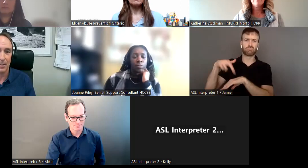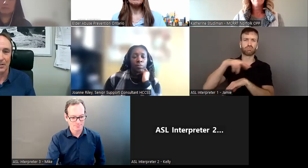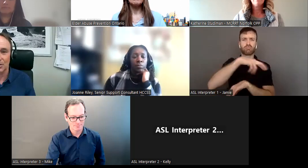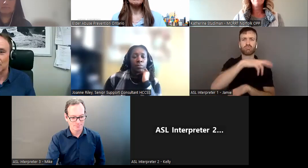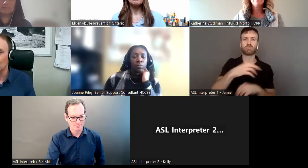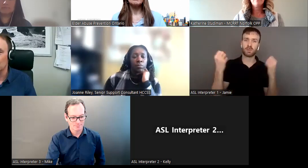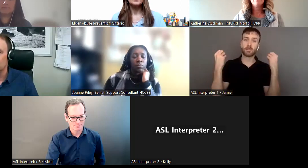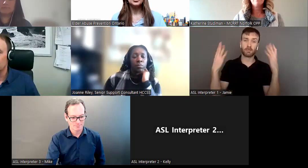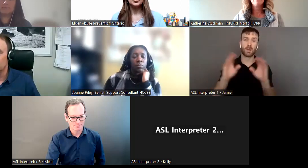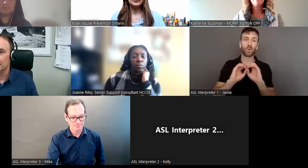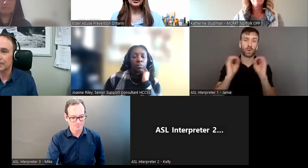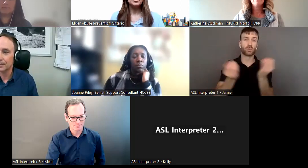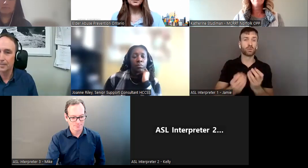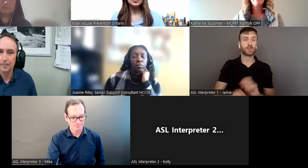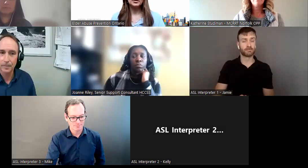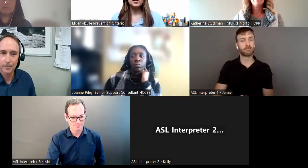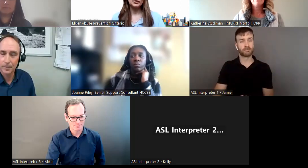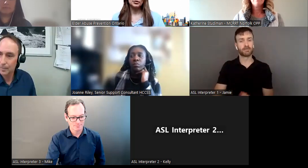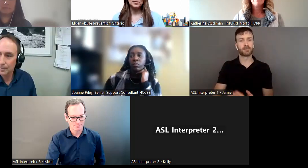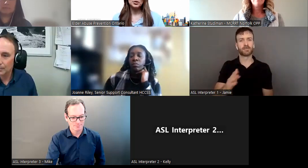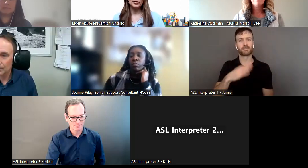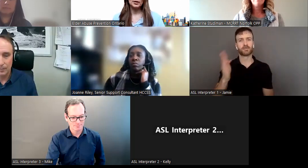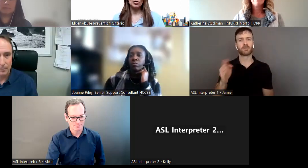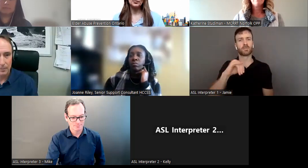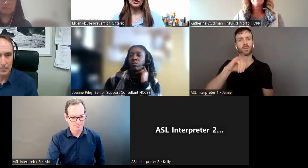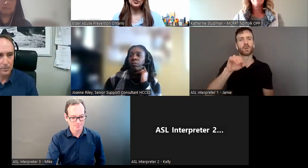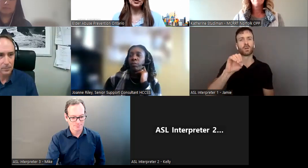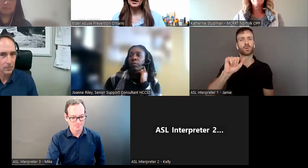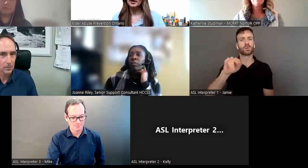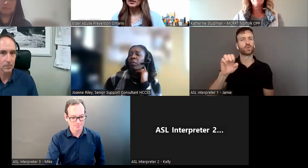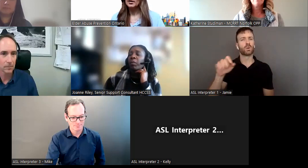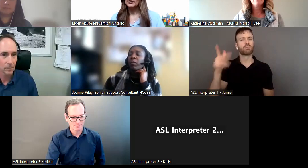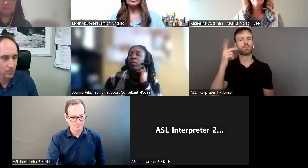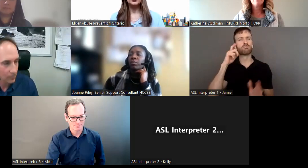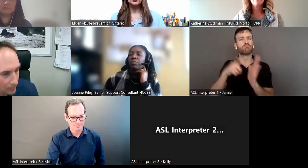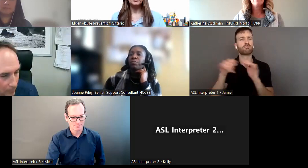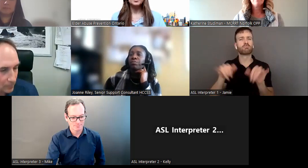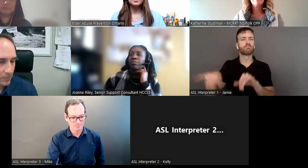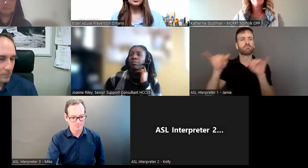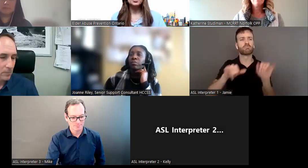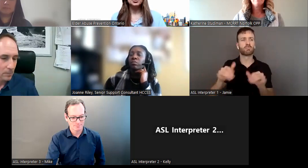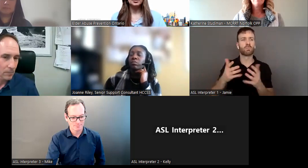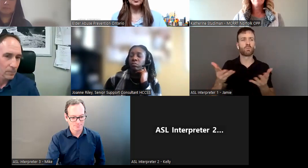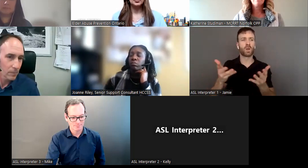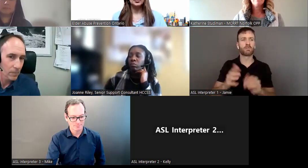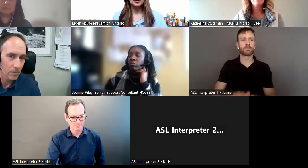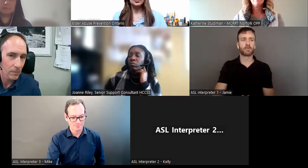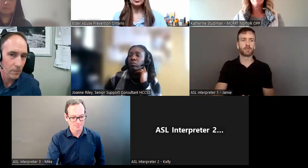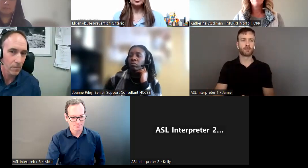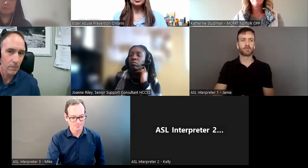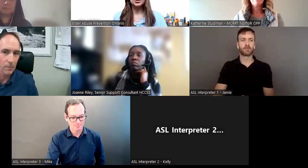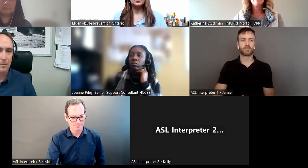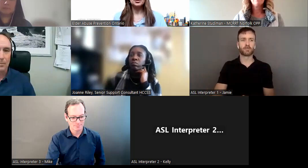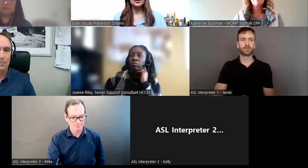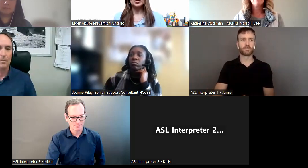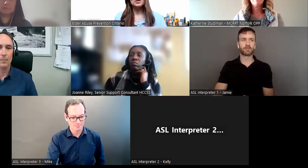different organizations. Joanne, what are you seeing as trends, especially within home and community care? We have a few more minutes left just in talking about,